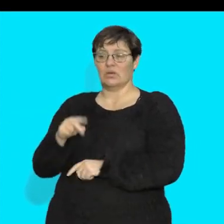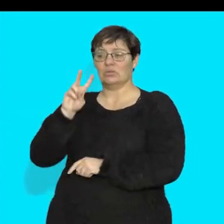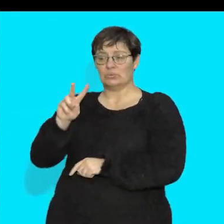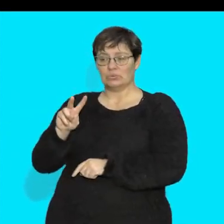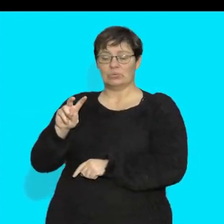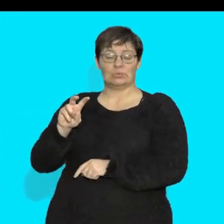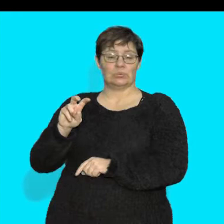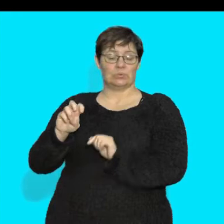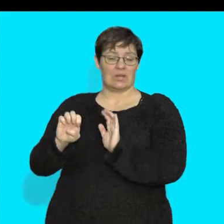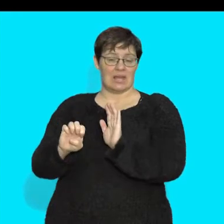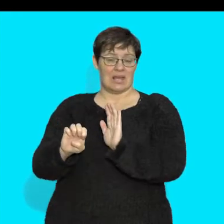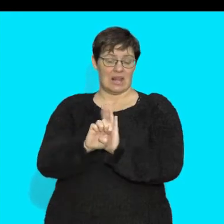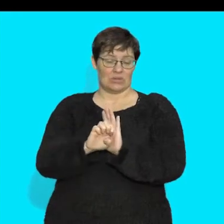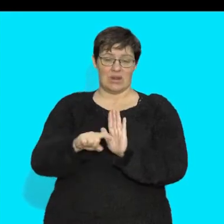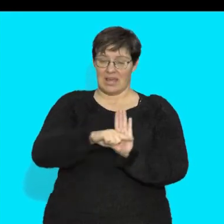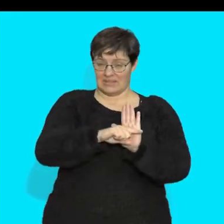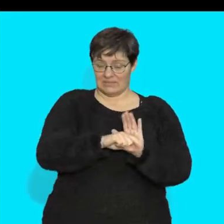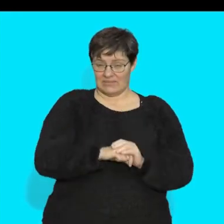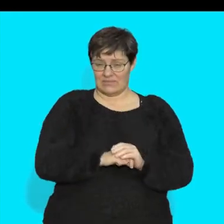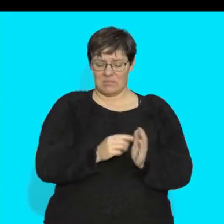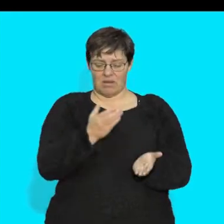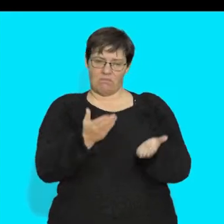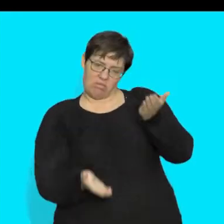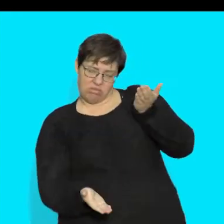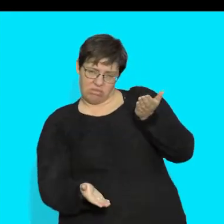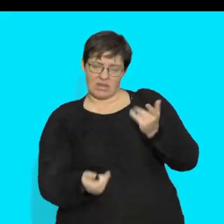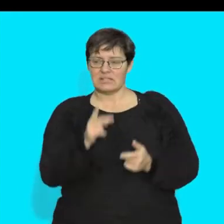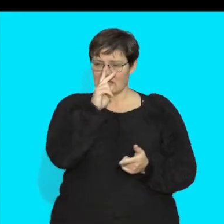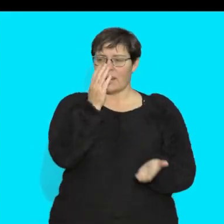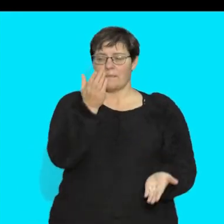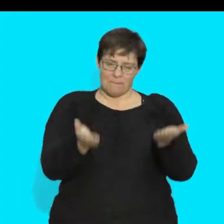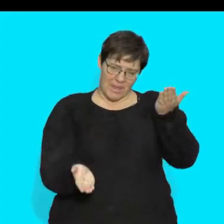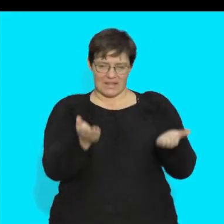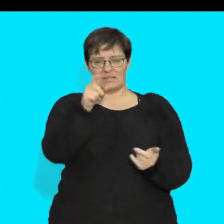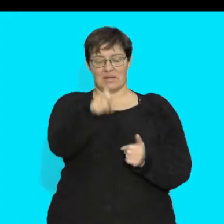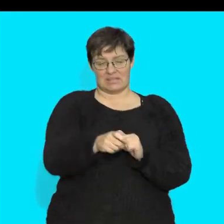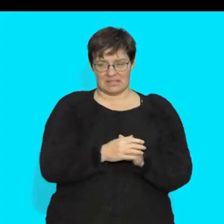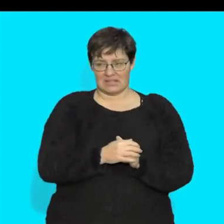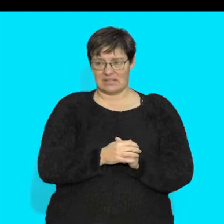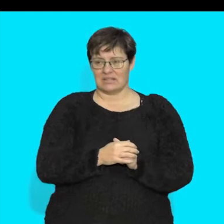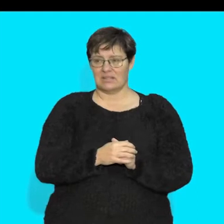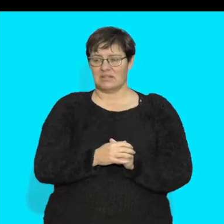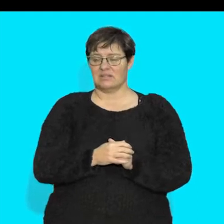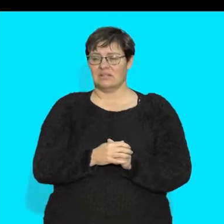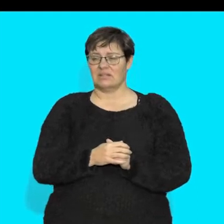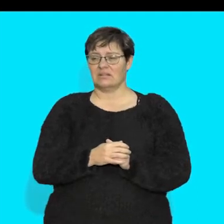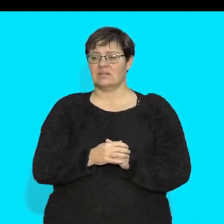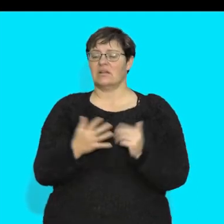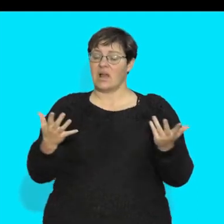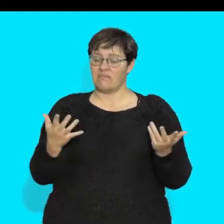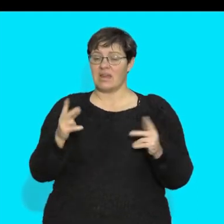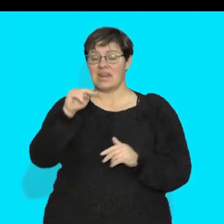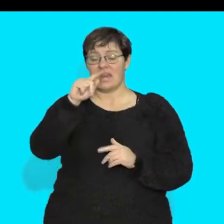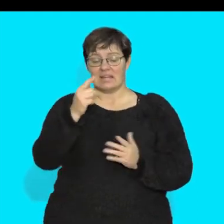plus 2 electrons. Now I hope you can see there's an imbalance there. And we'd have to balance the equation if we were writing